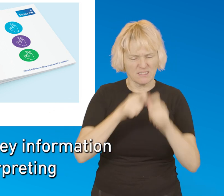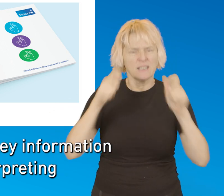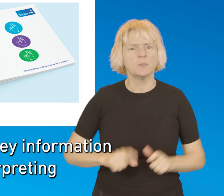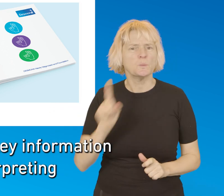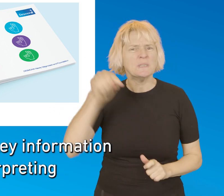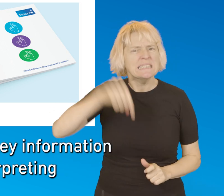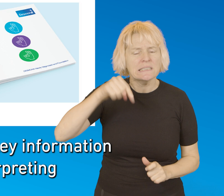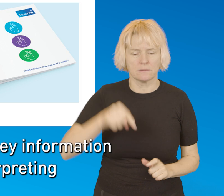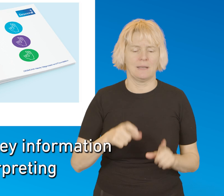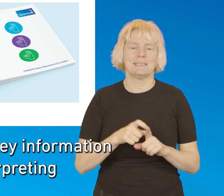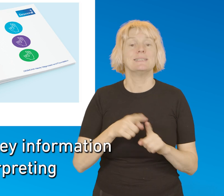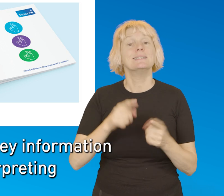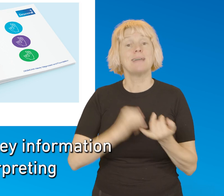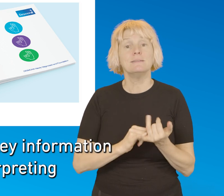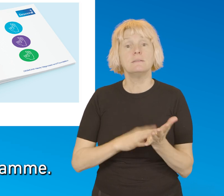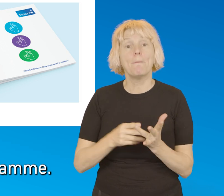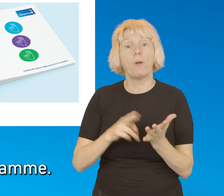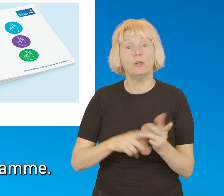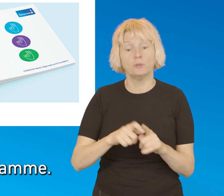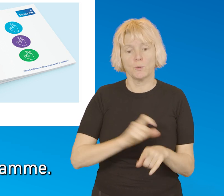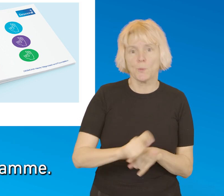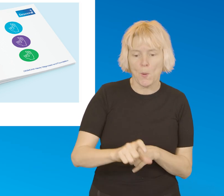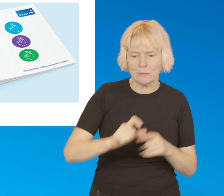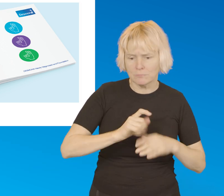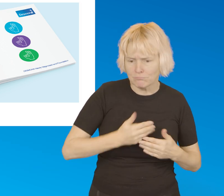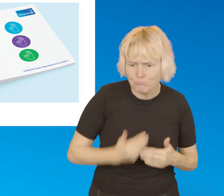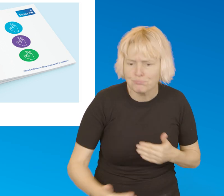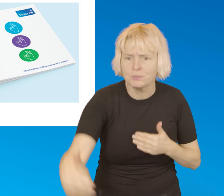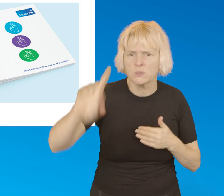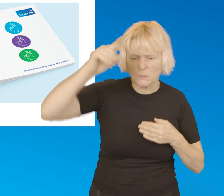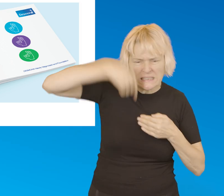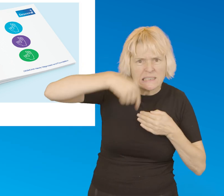key information in advance of interpreting a DESMOND programme.